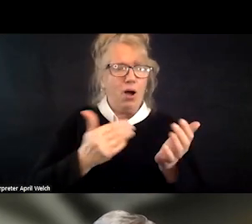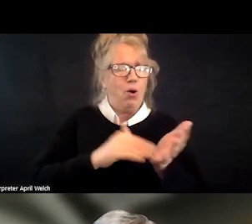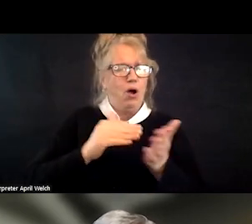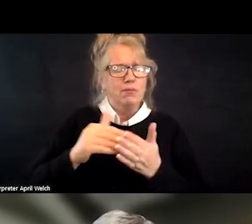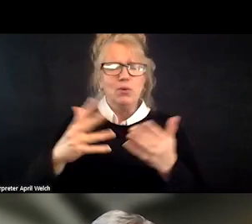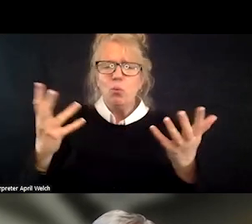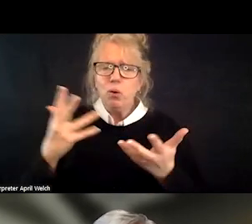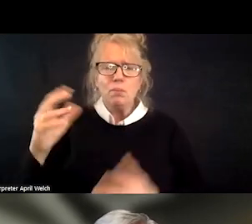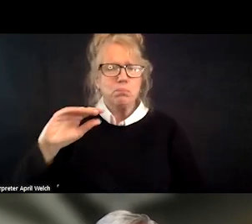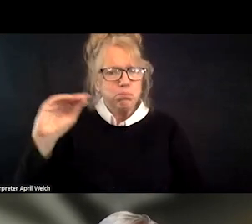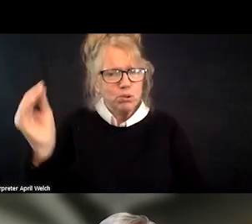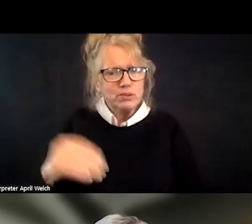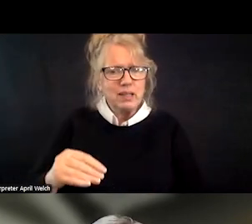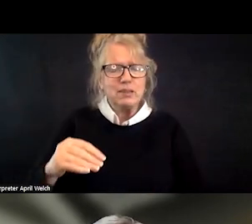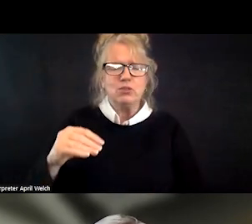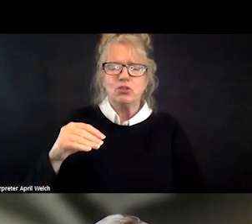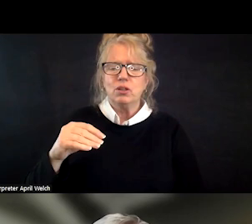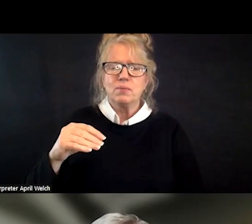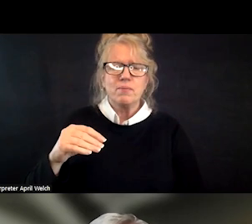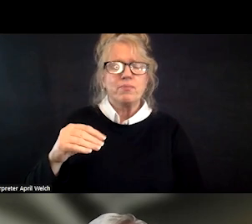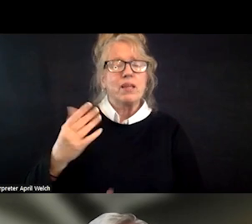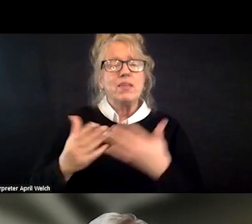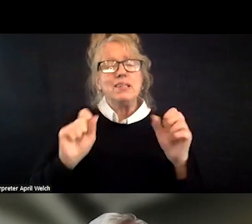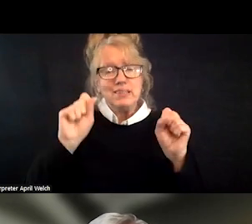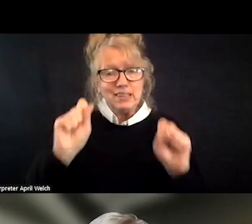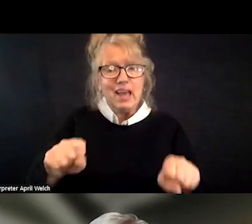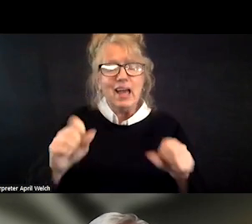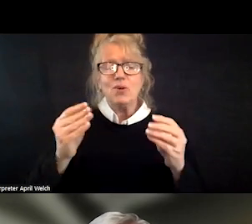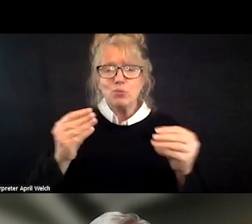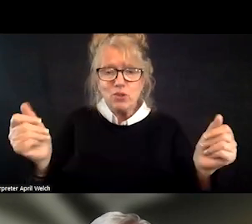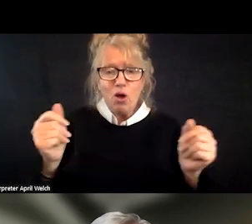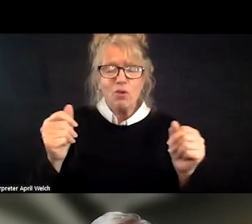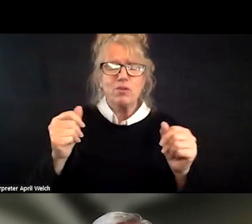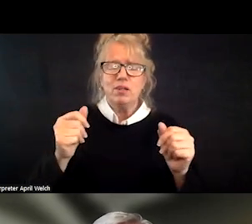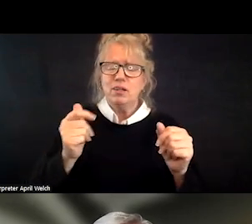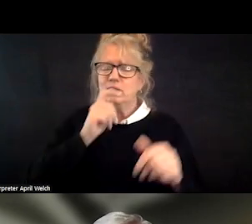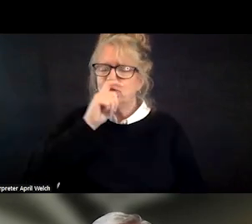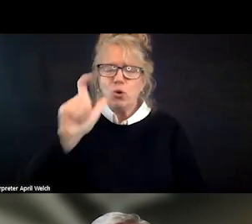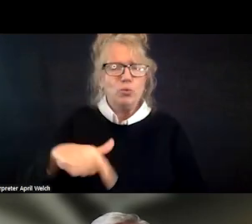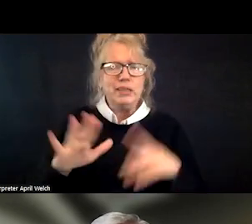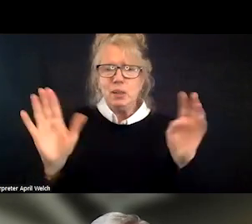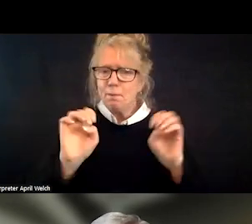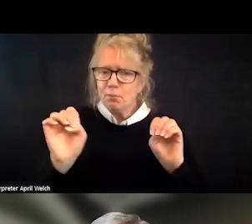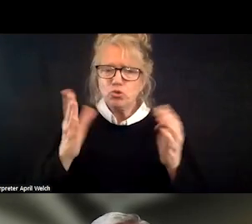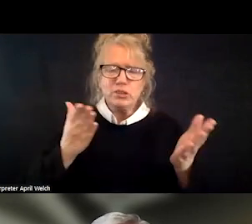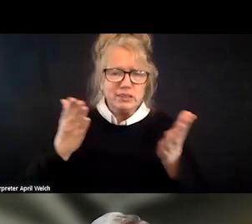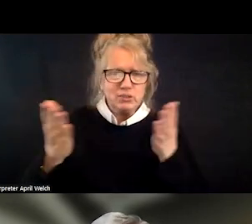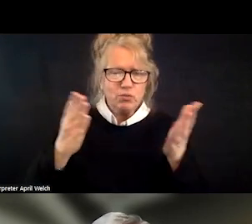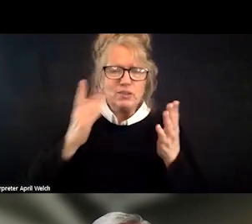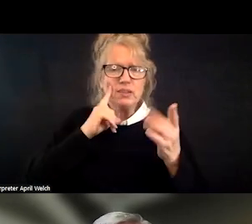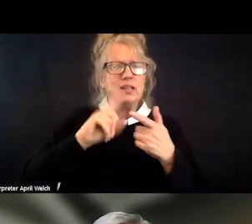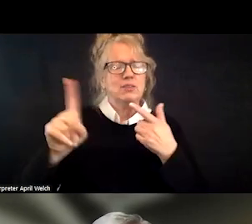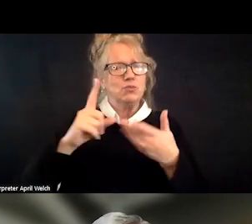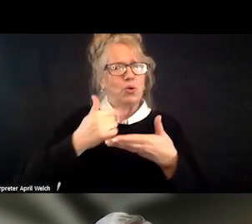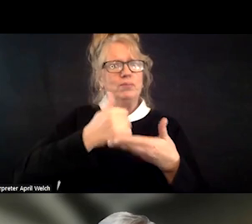percentage of times things are able to be resolved without emergency service intervention. And if I